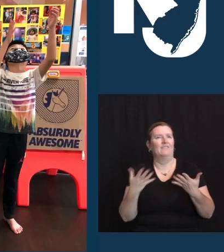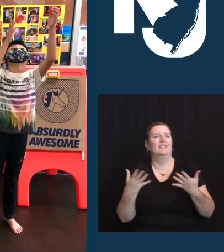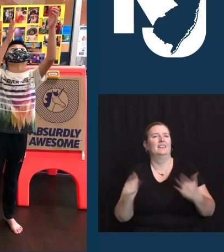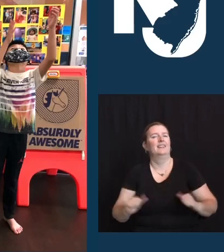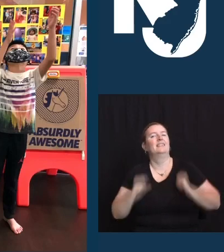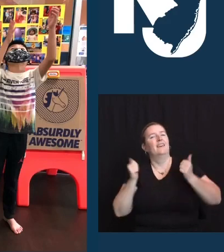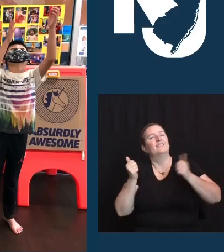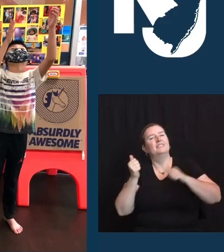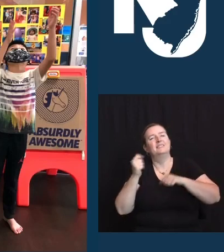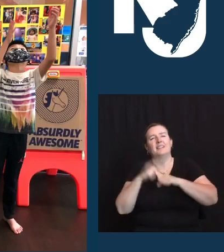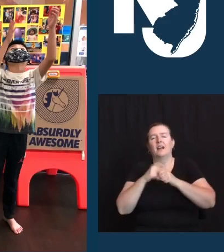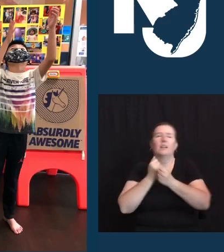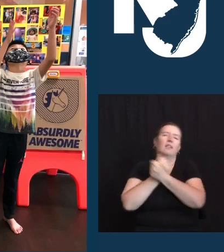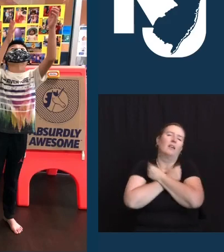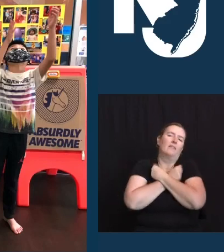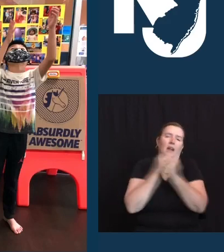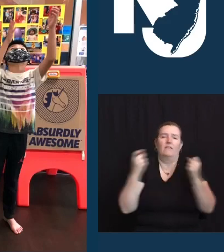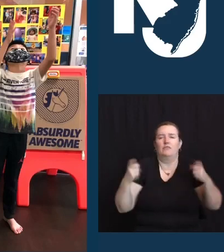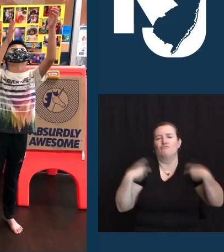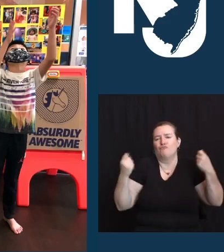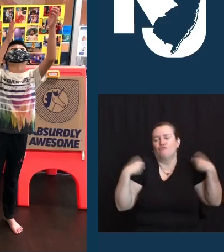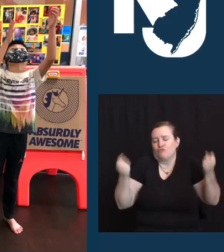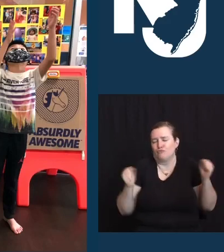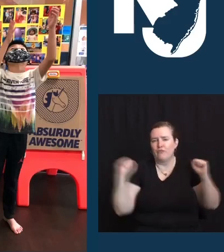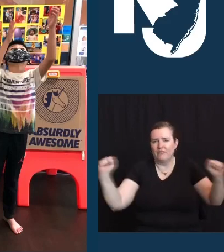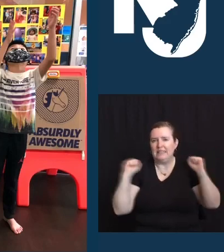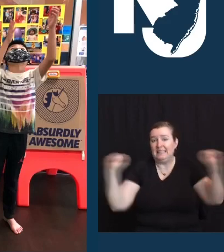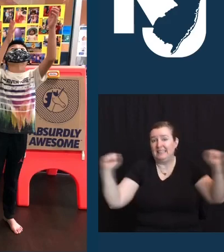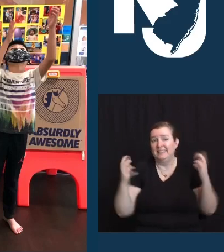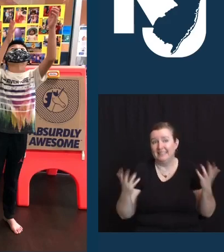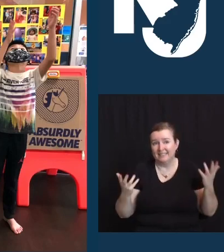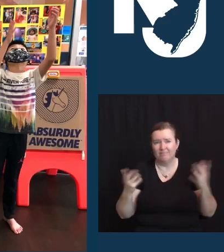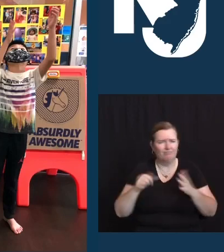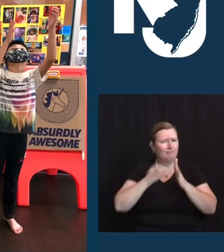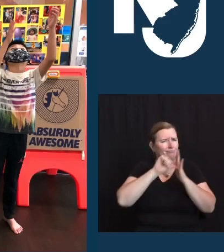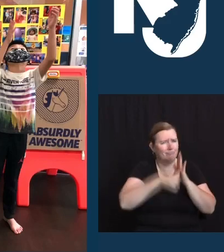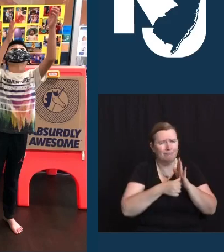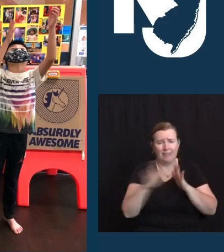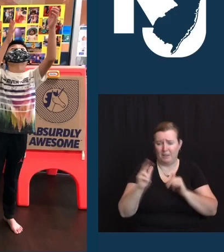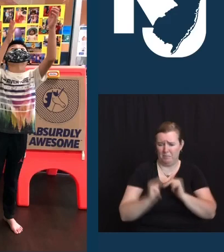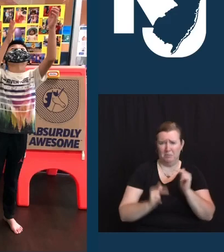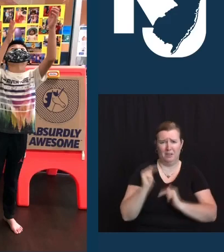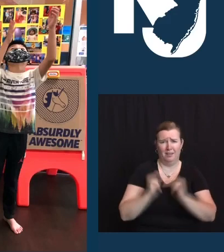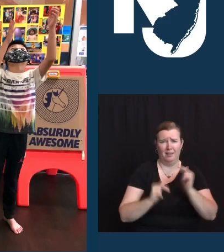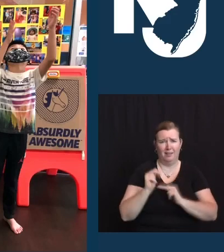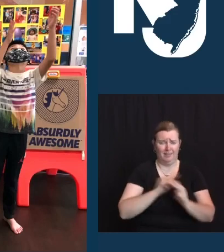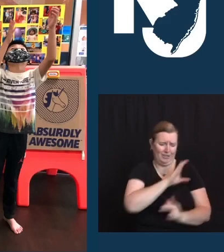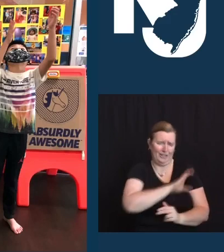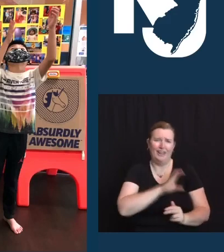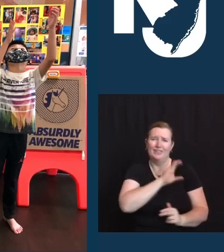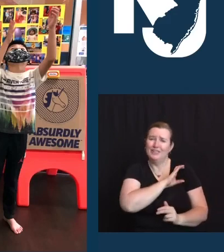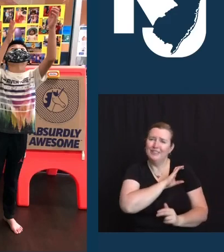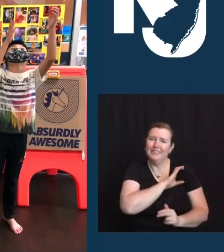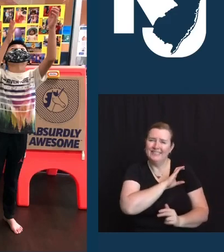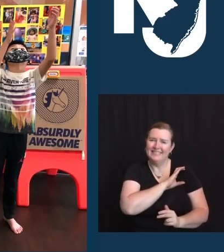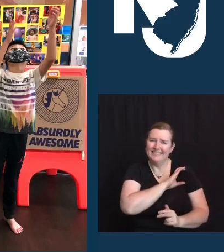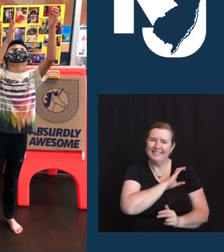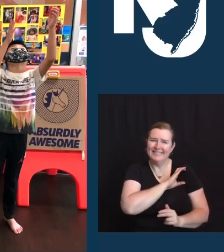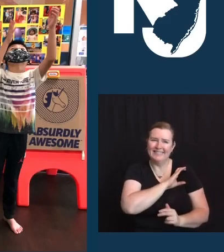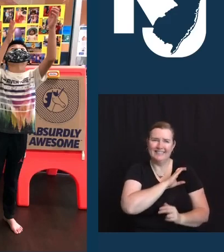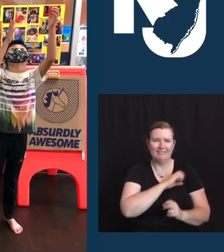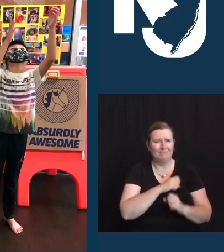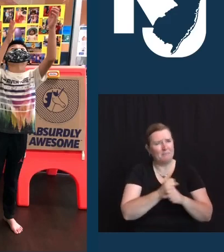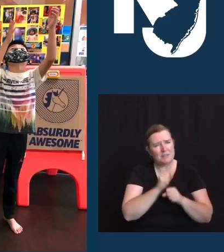exercise. The Little Gym also puts a special emphasis on character building and makes sure that everyone has a place regardless of their